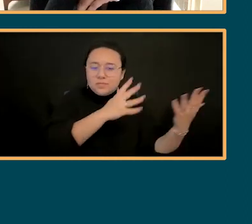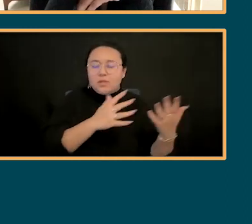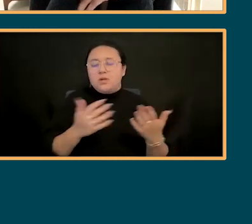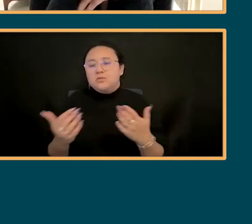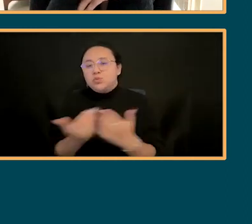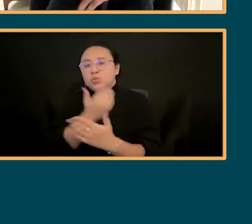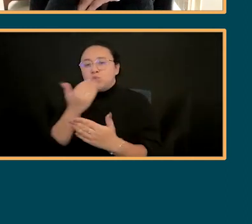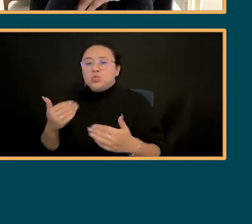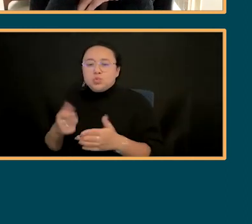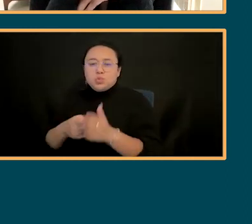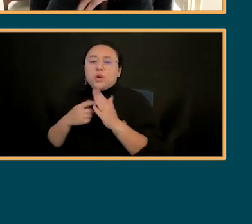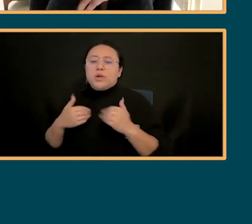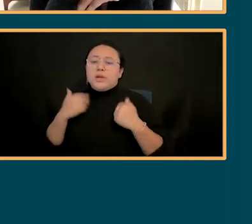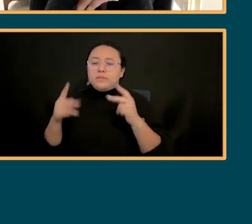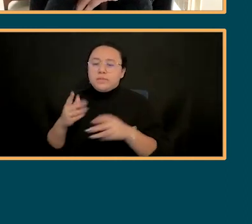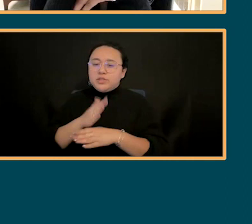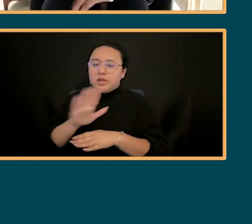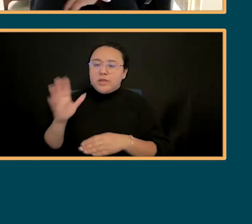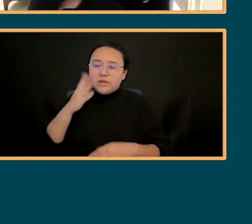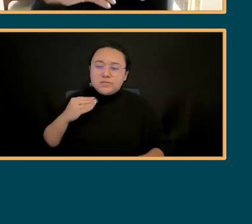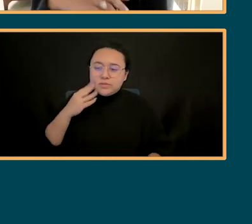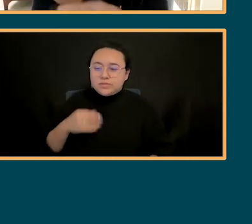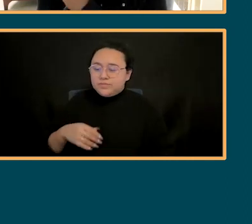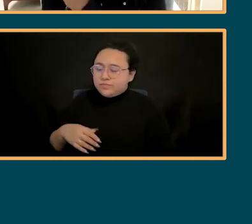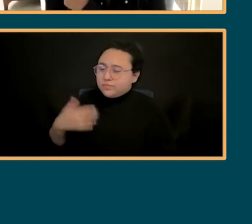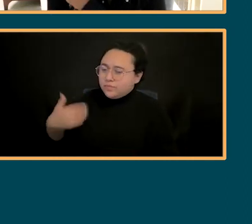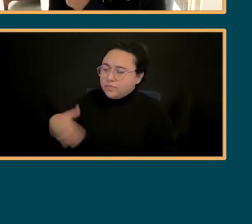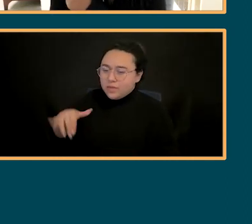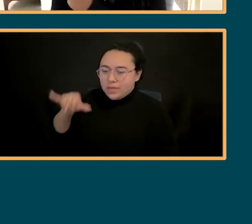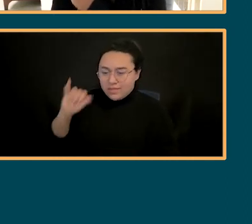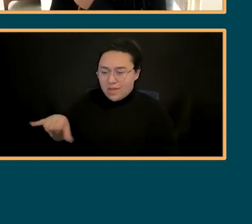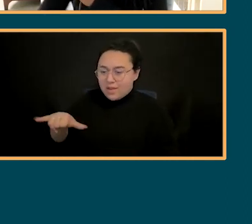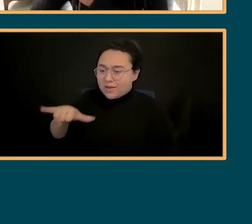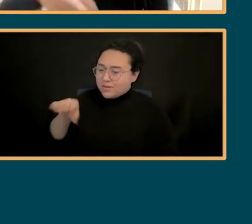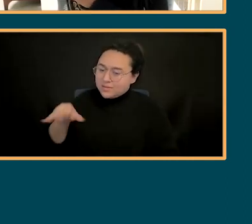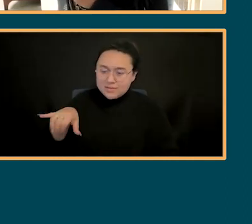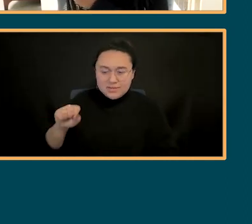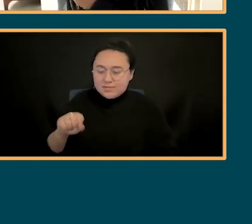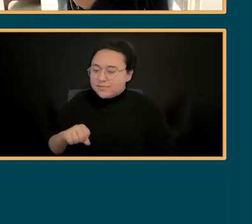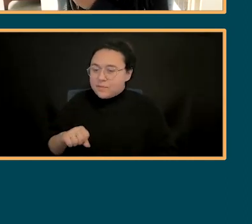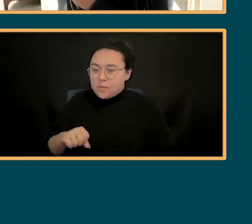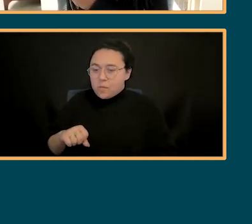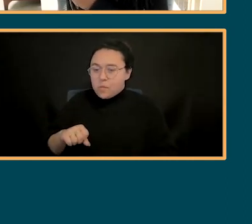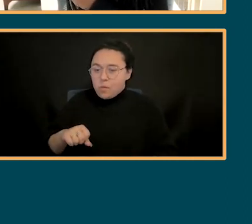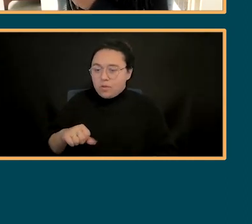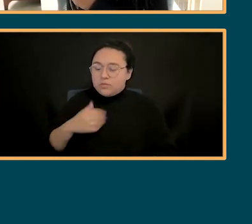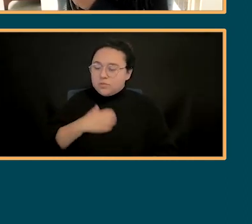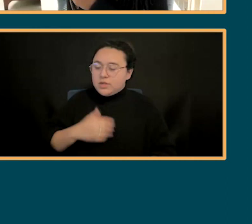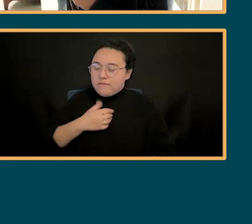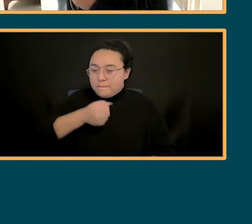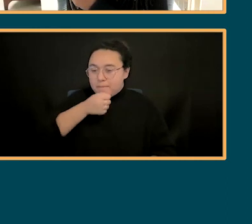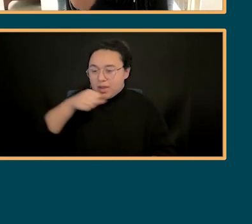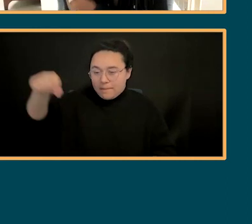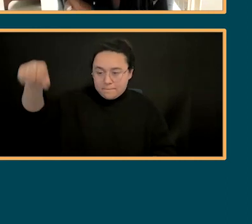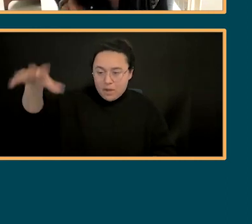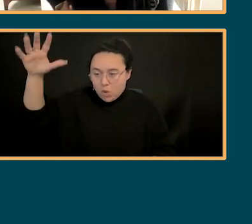younger people to share their experiences. Oh, yes, yes. This is where I wish I had a mic and I could